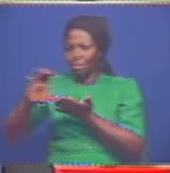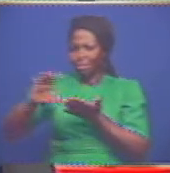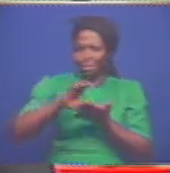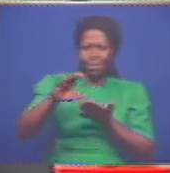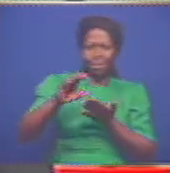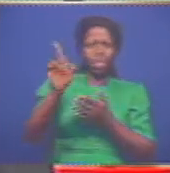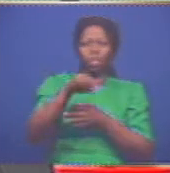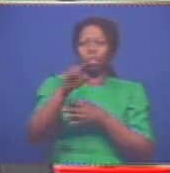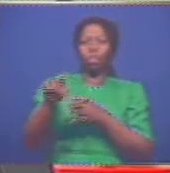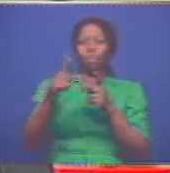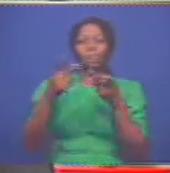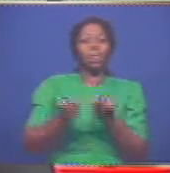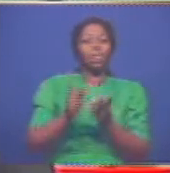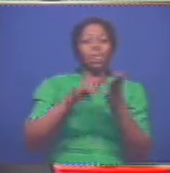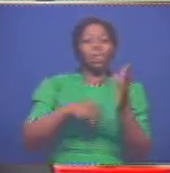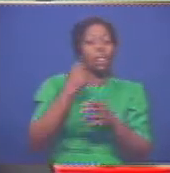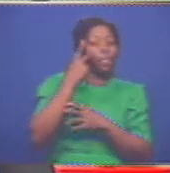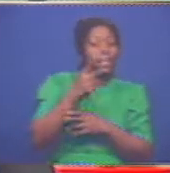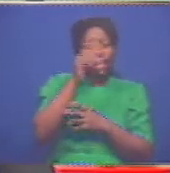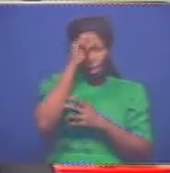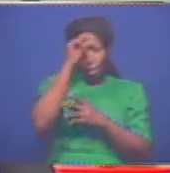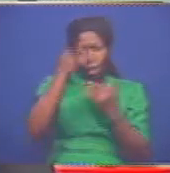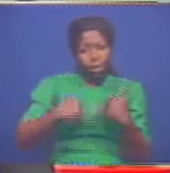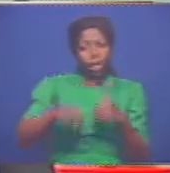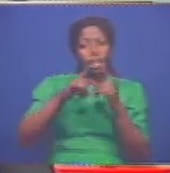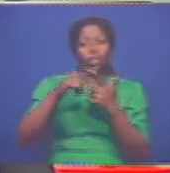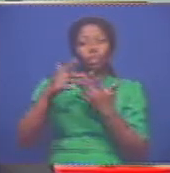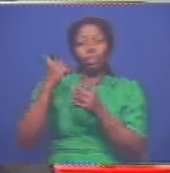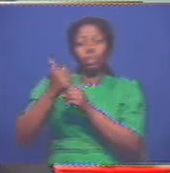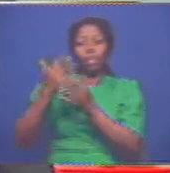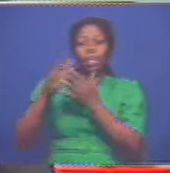places. Yeah. What I have seen the government try to do, especially over the last